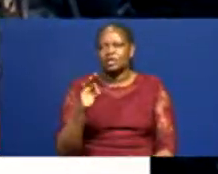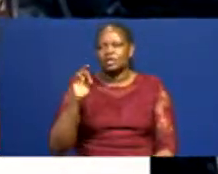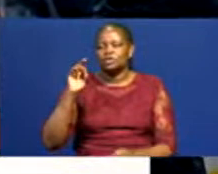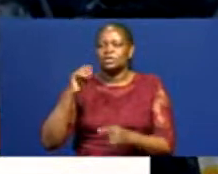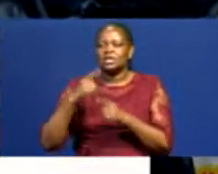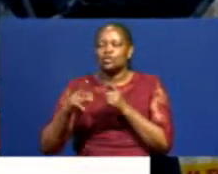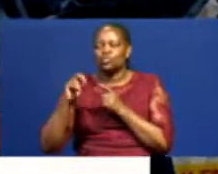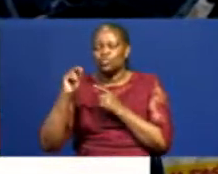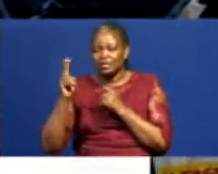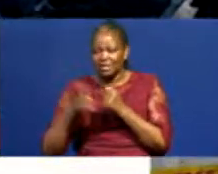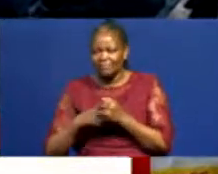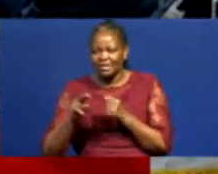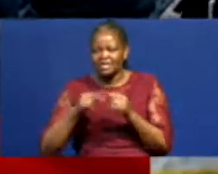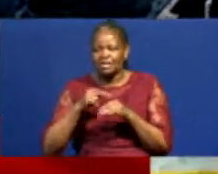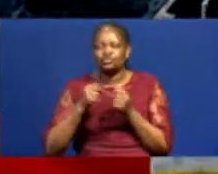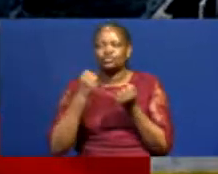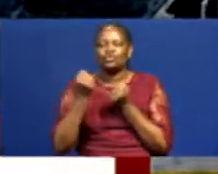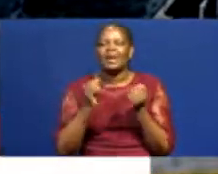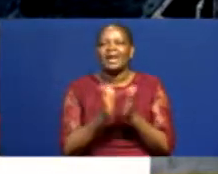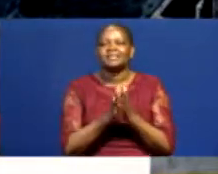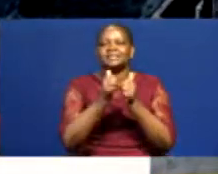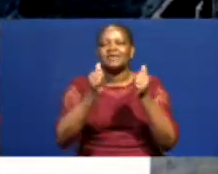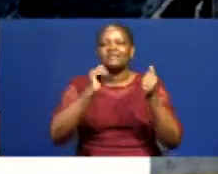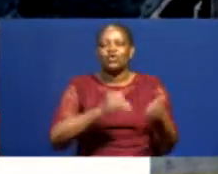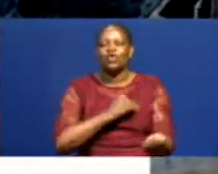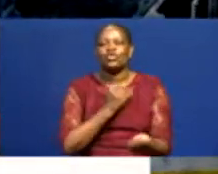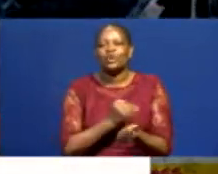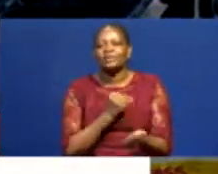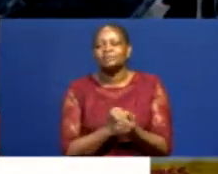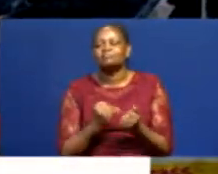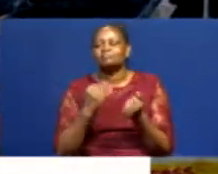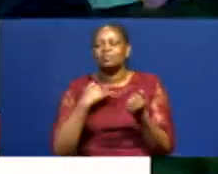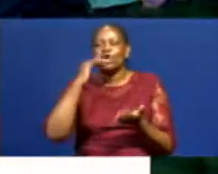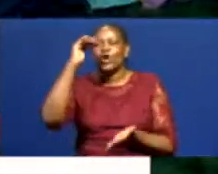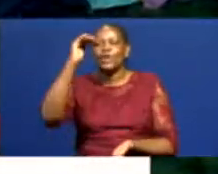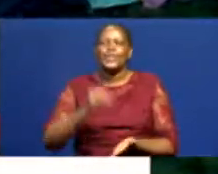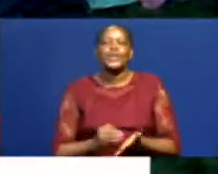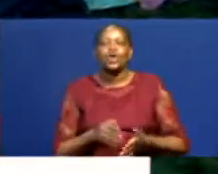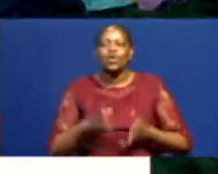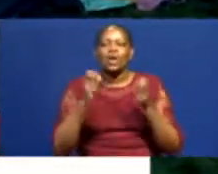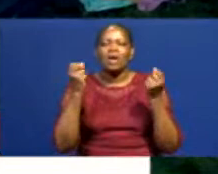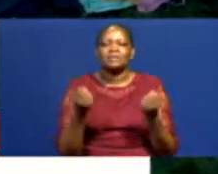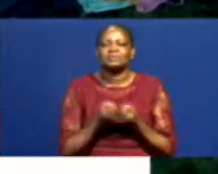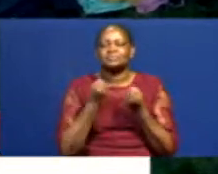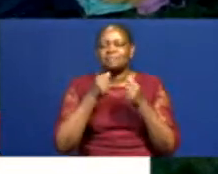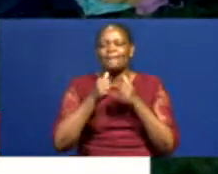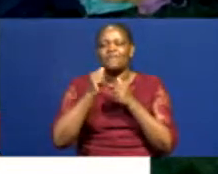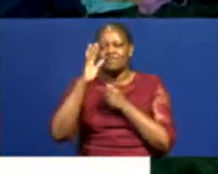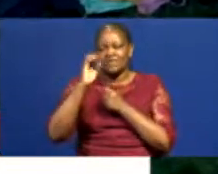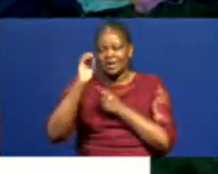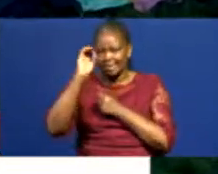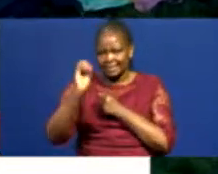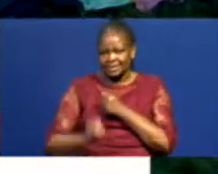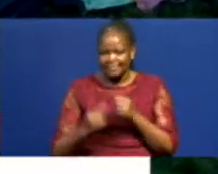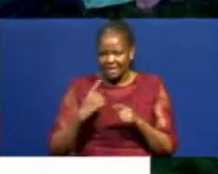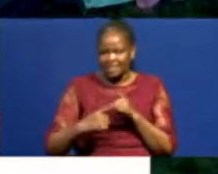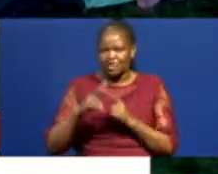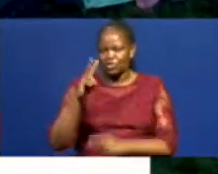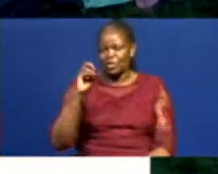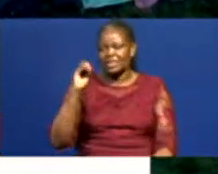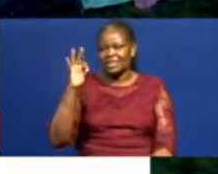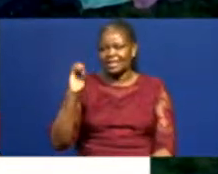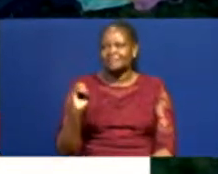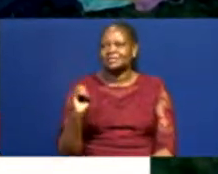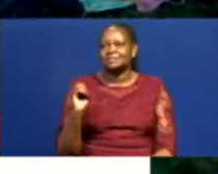2023-2027 by the National Transport and Safety Authority, seeking to reduce road fatalities by 50% by the year